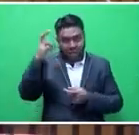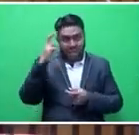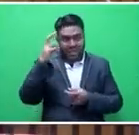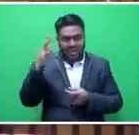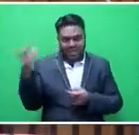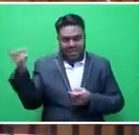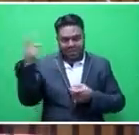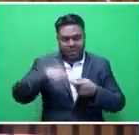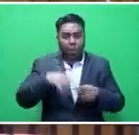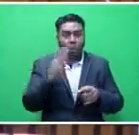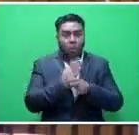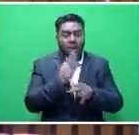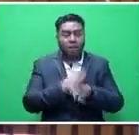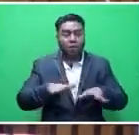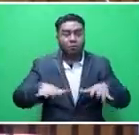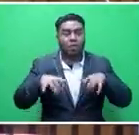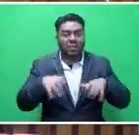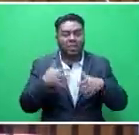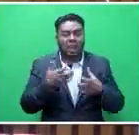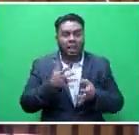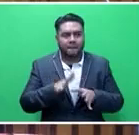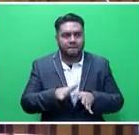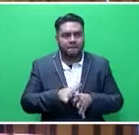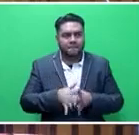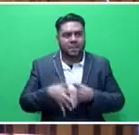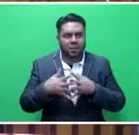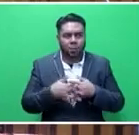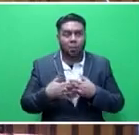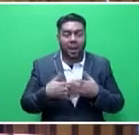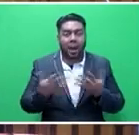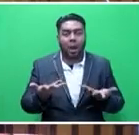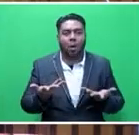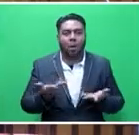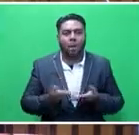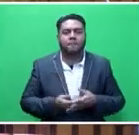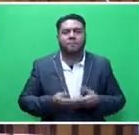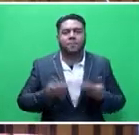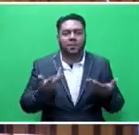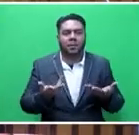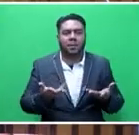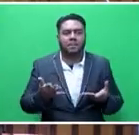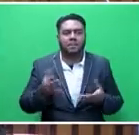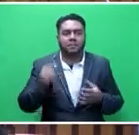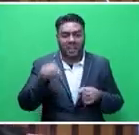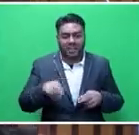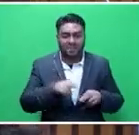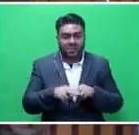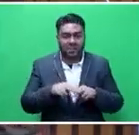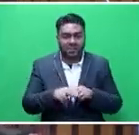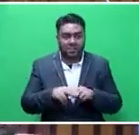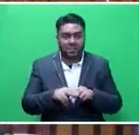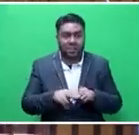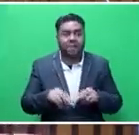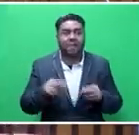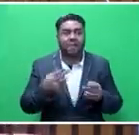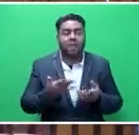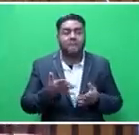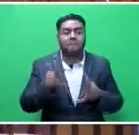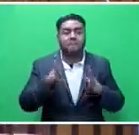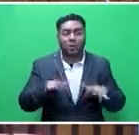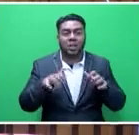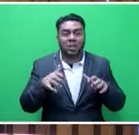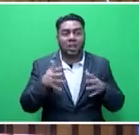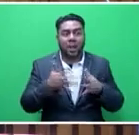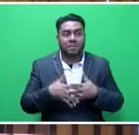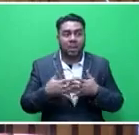exposure work for British American Tobacco will now provide an alternative manufacturing facility in Fiji, because British American